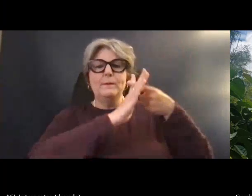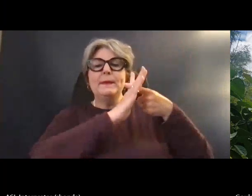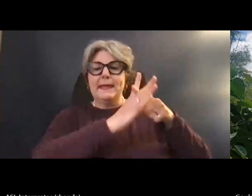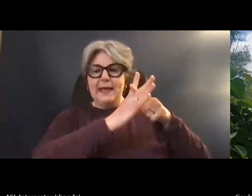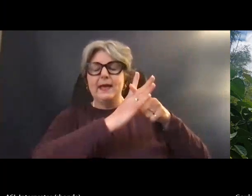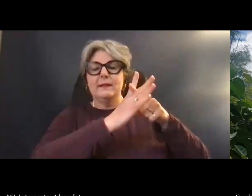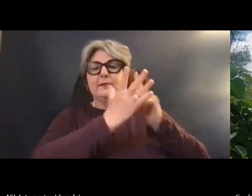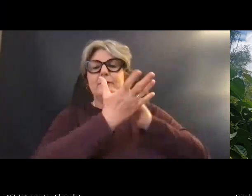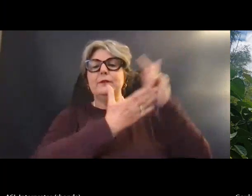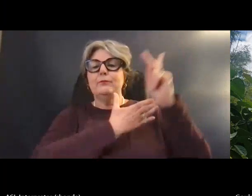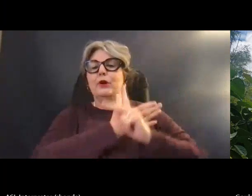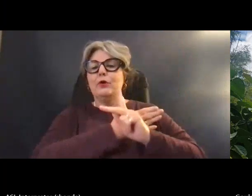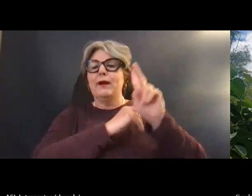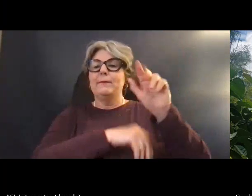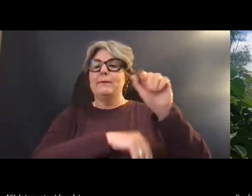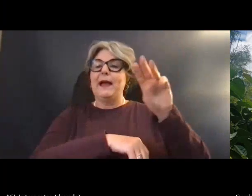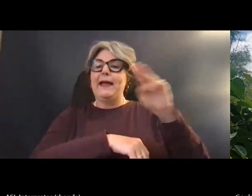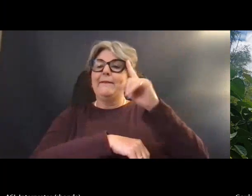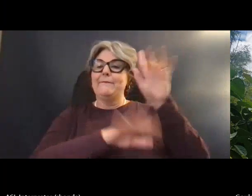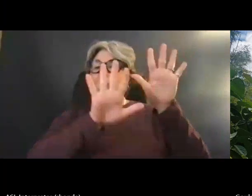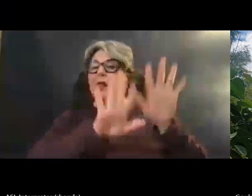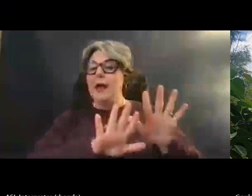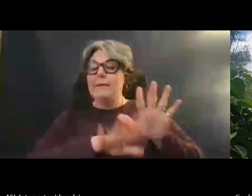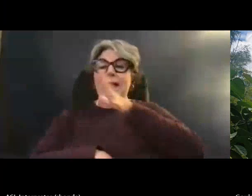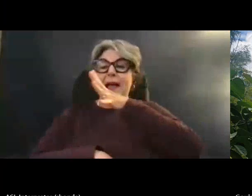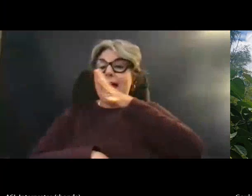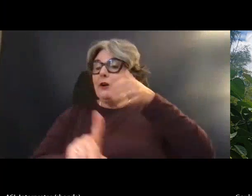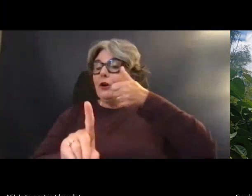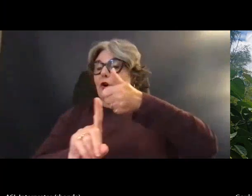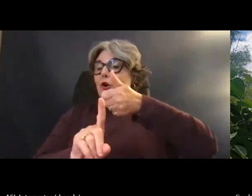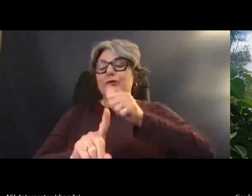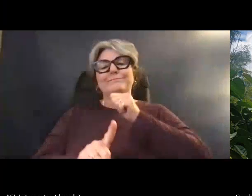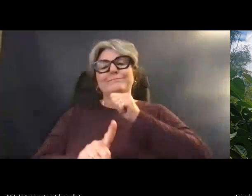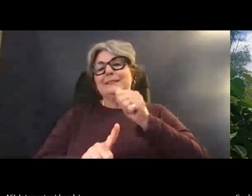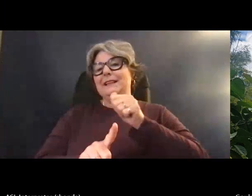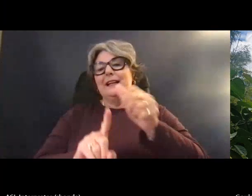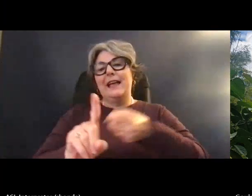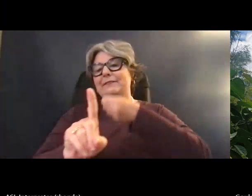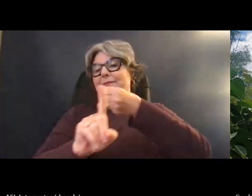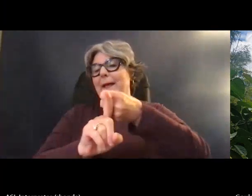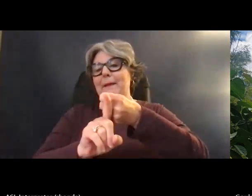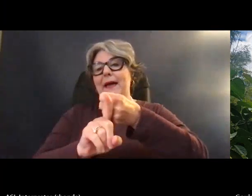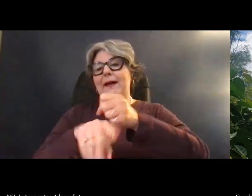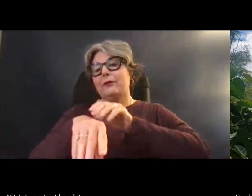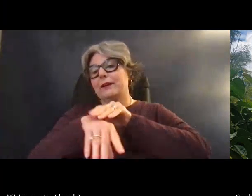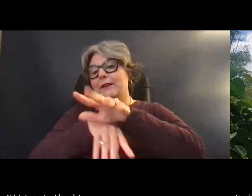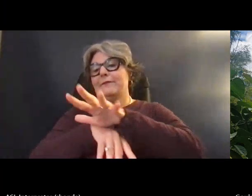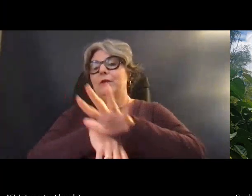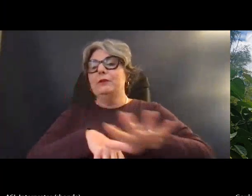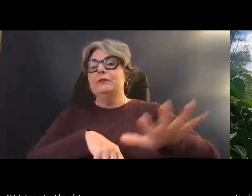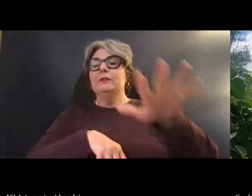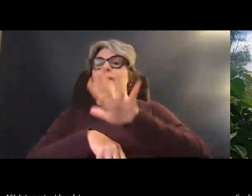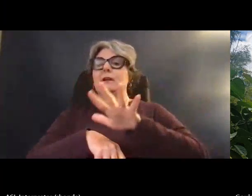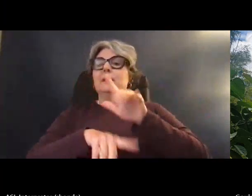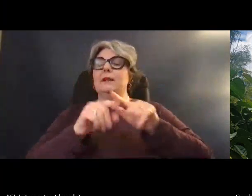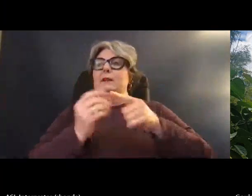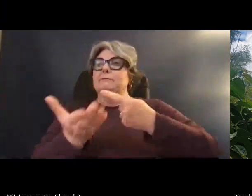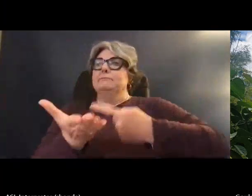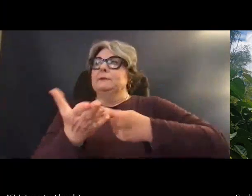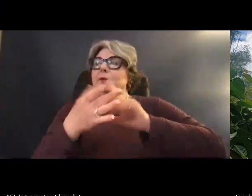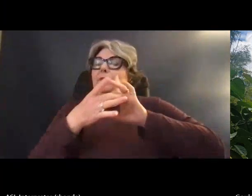Climate, that agriculture didn't have as large of an impact or influence in these conversations